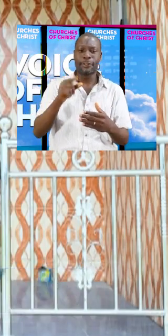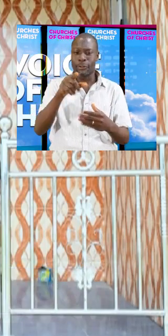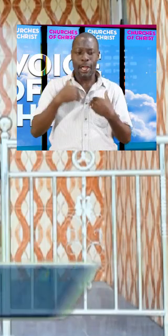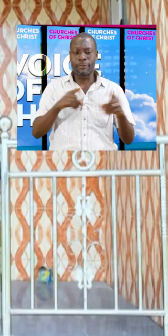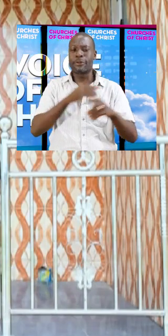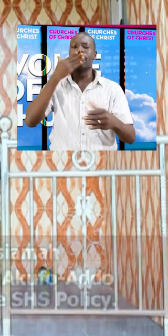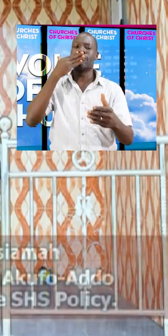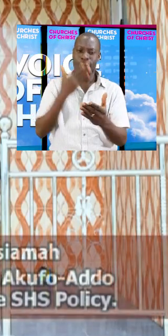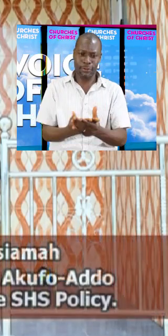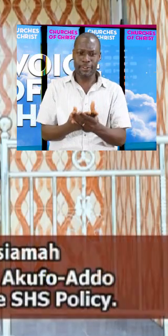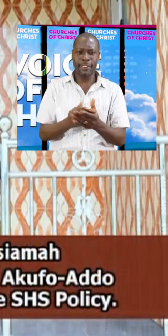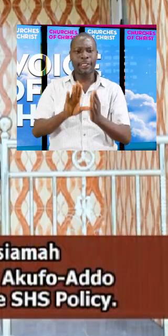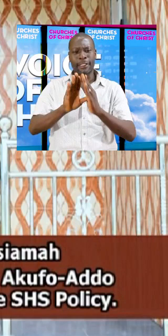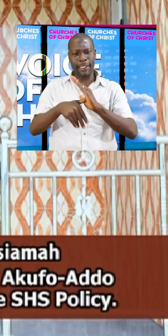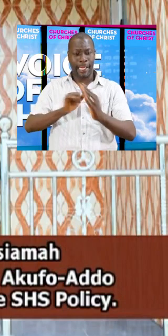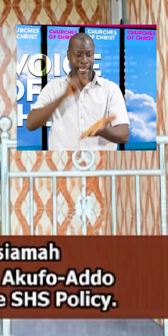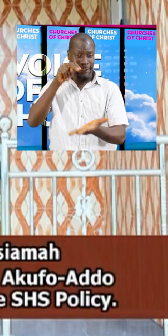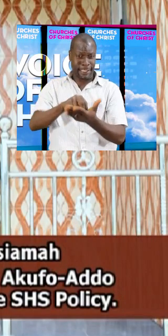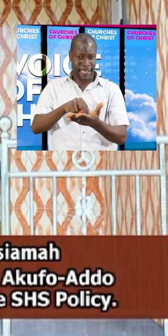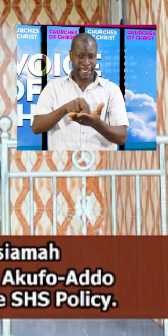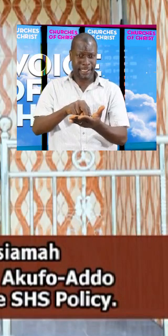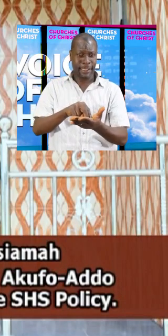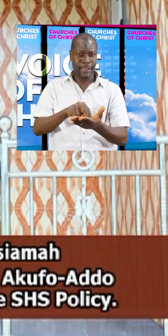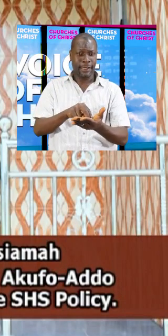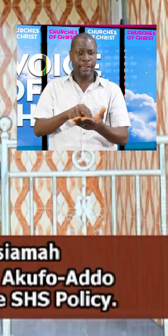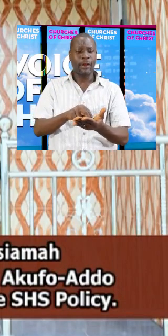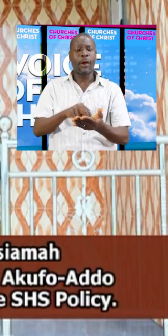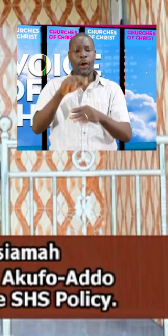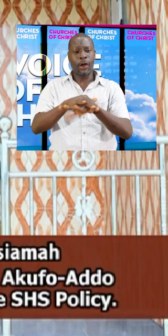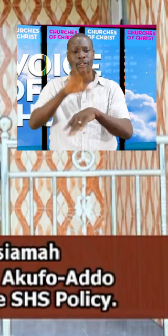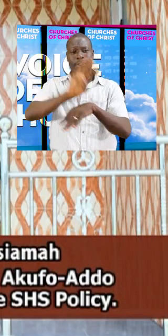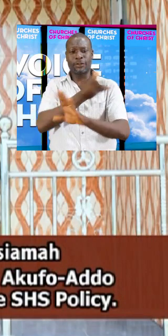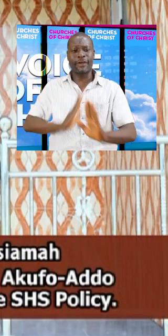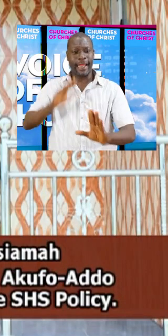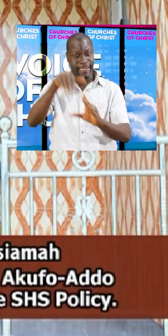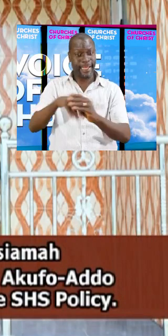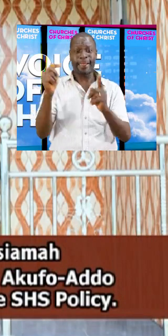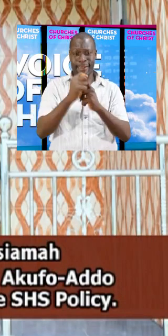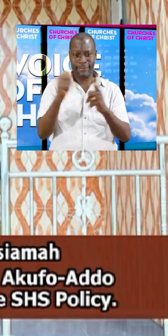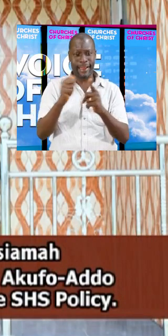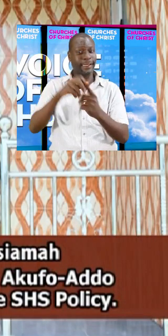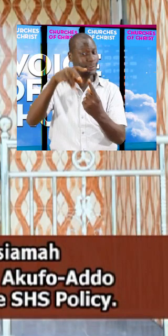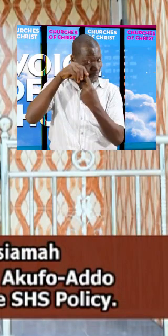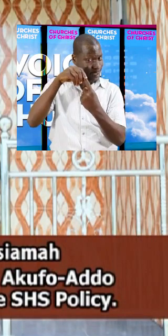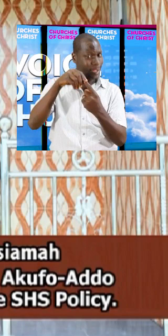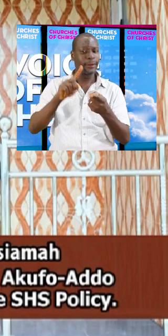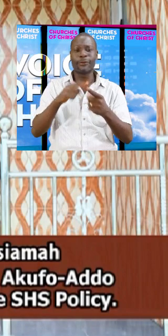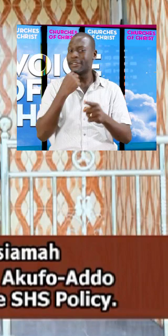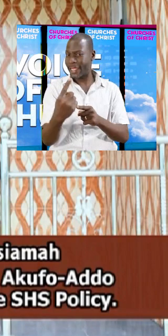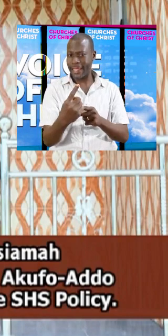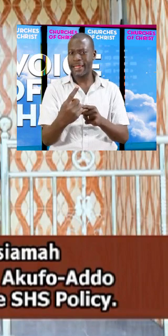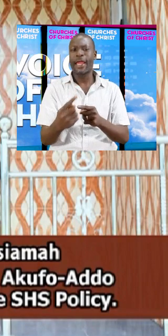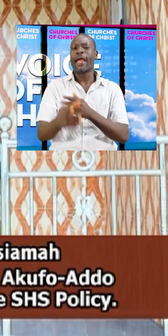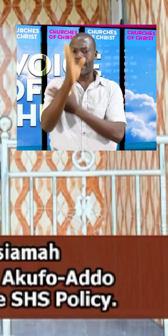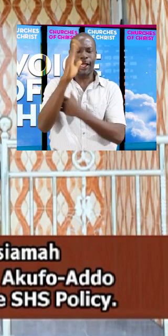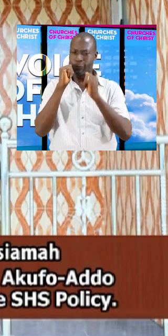me jina Church of Christ for a name. Itituri takurade Church of Christ anemu. Na ya kase,